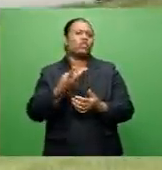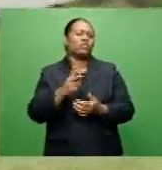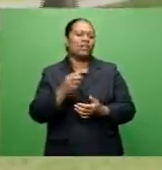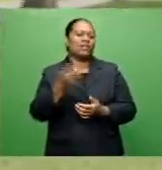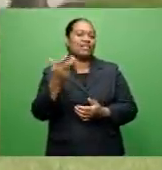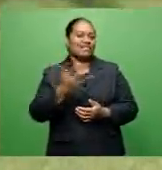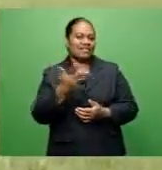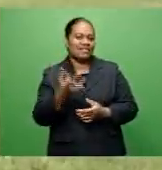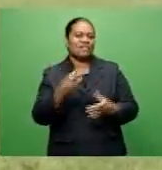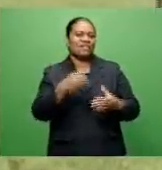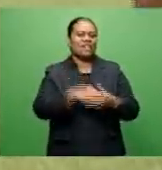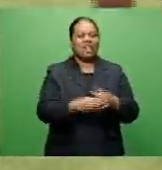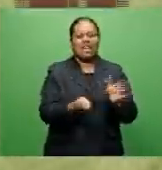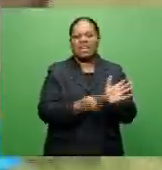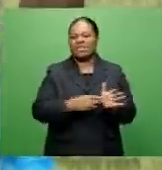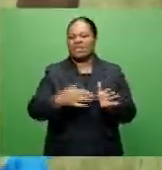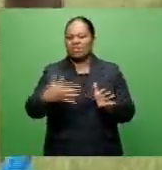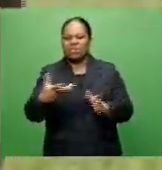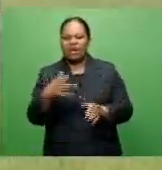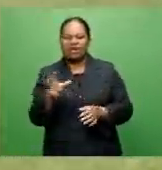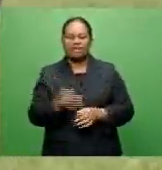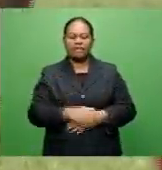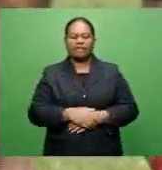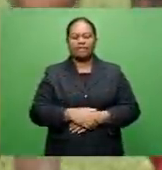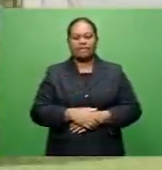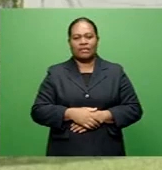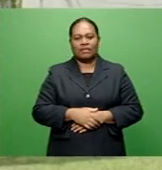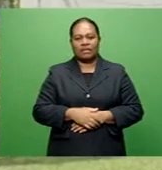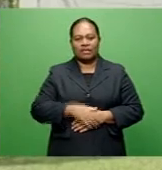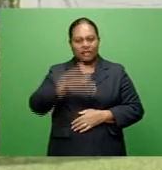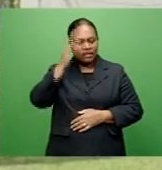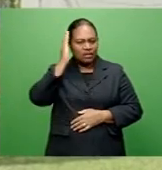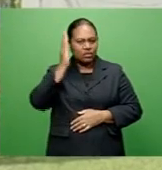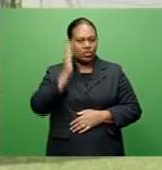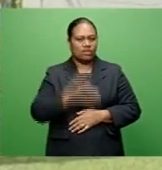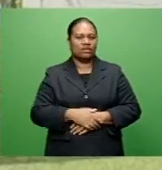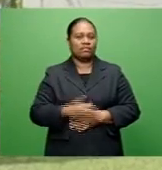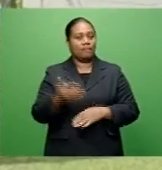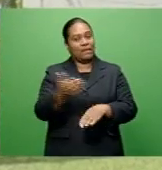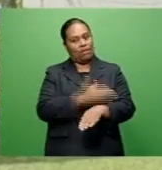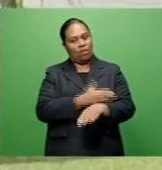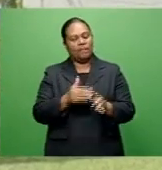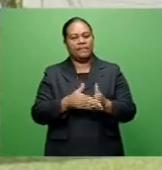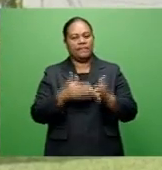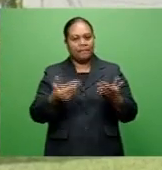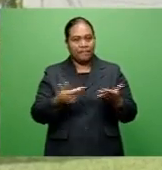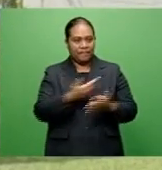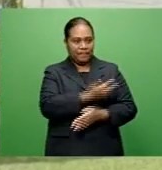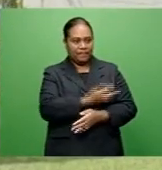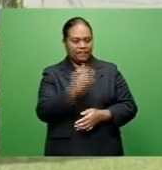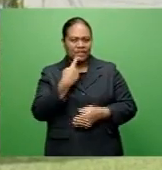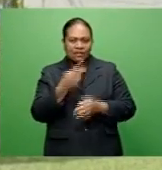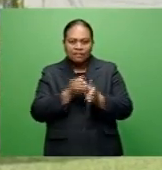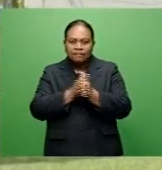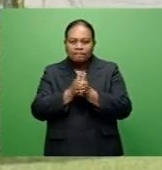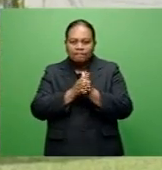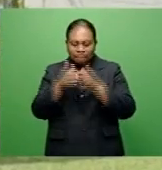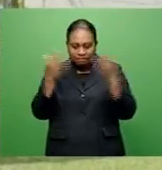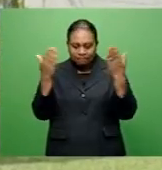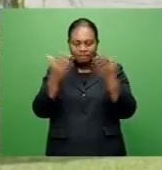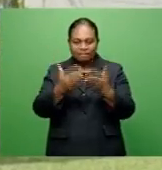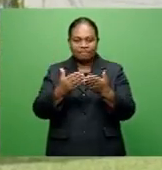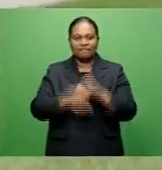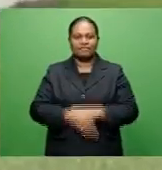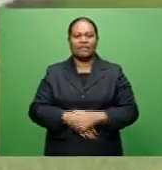Coca-Cola Games silver medalist Nemani Mundrelangi. Looking forward for play against some